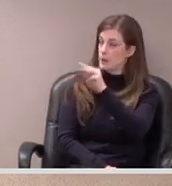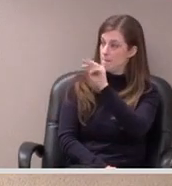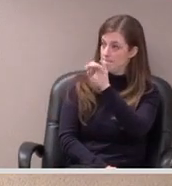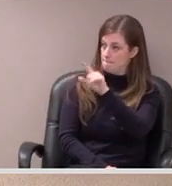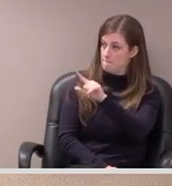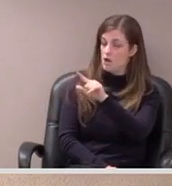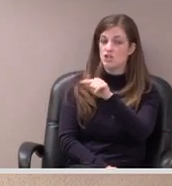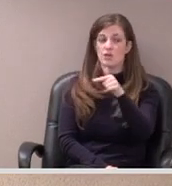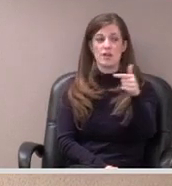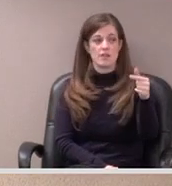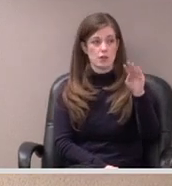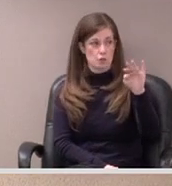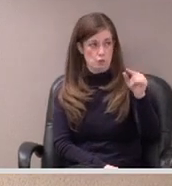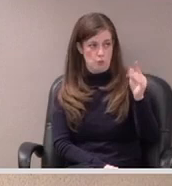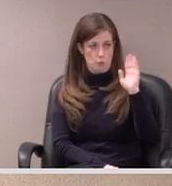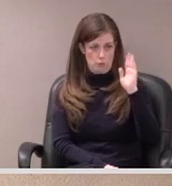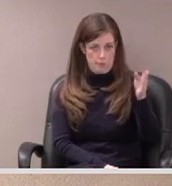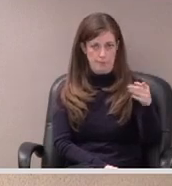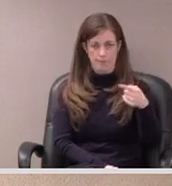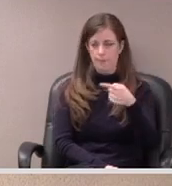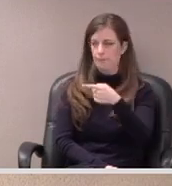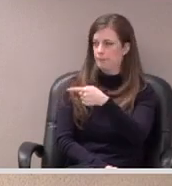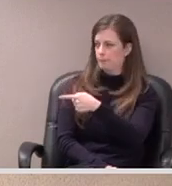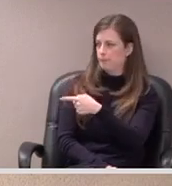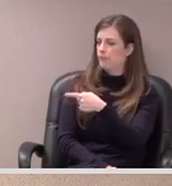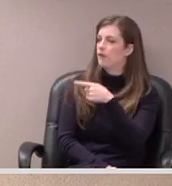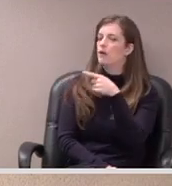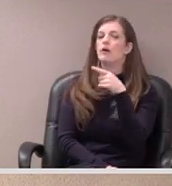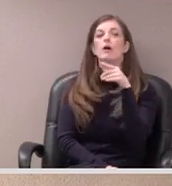then Board Member Craig. All right.